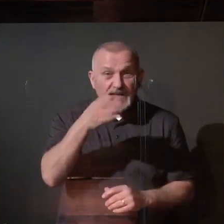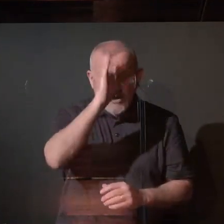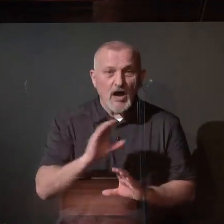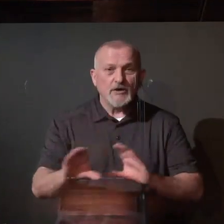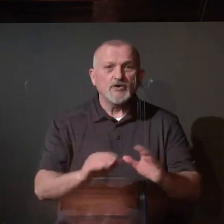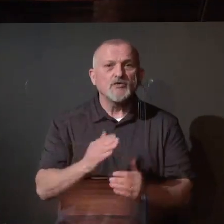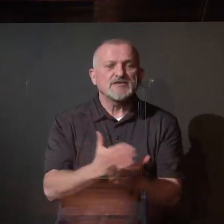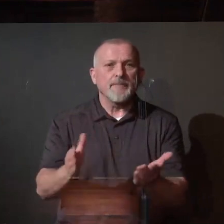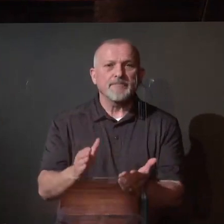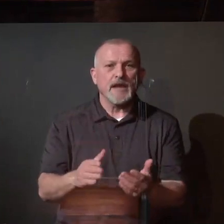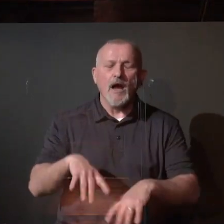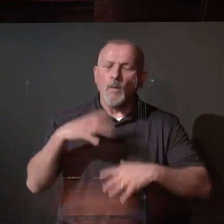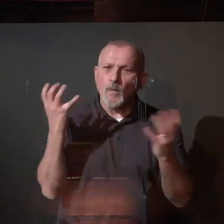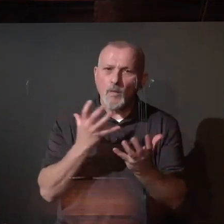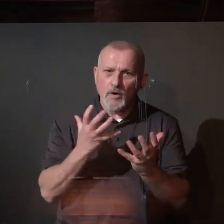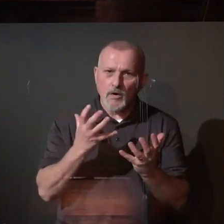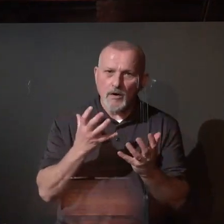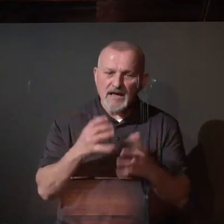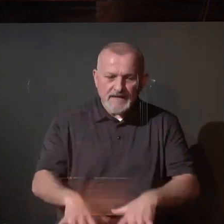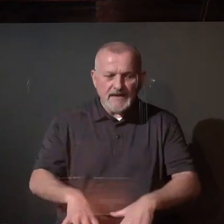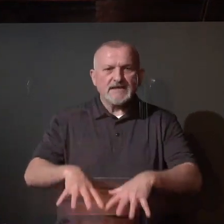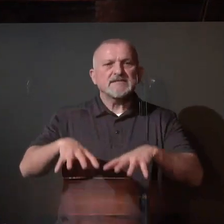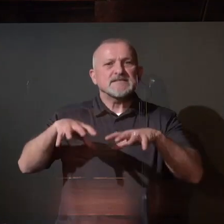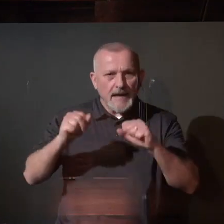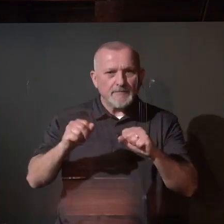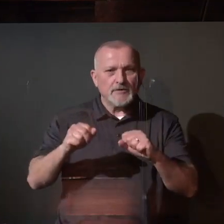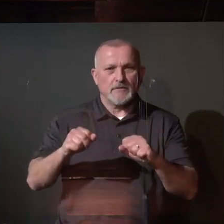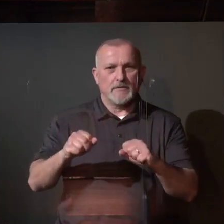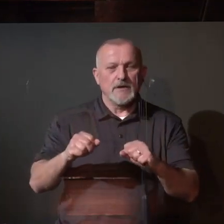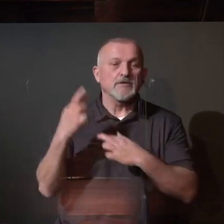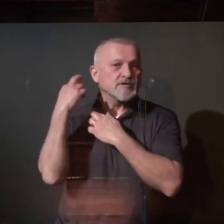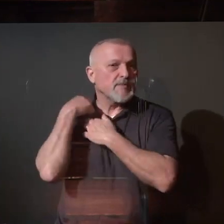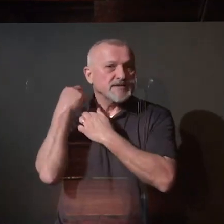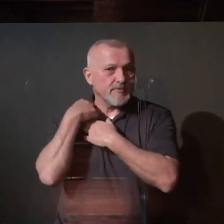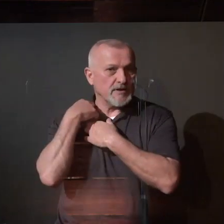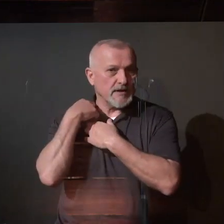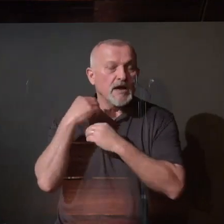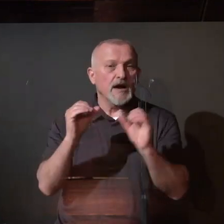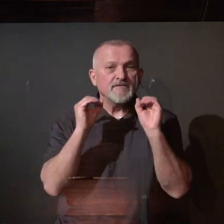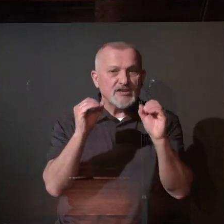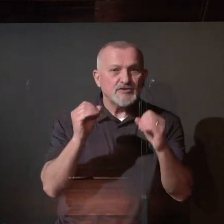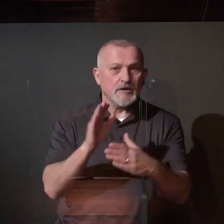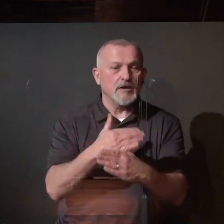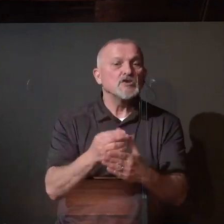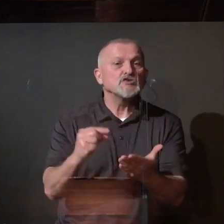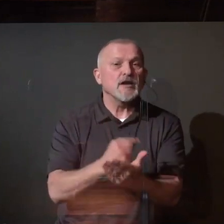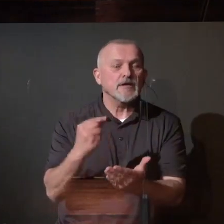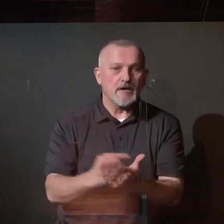God do something incredible? Then you take up the mantle of ministry. Then you take up the responsibility of teaching.